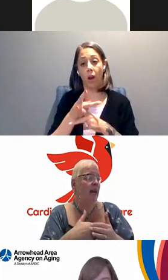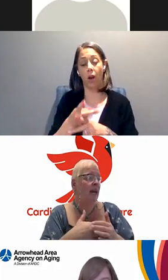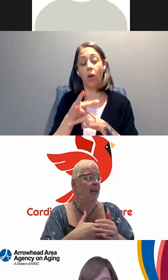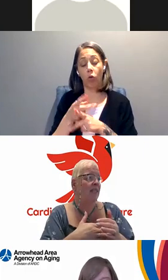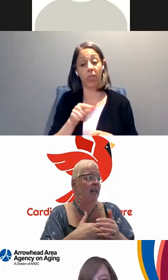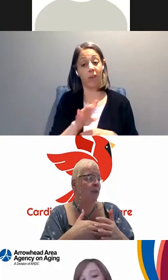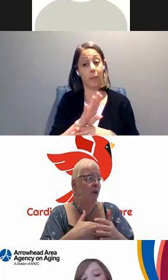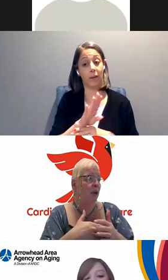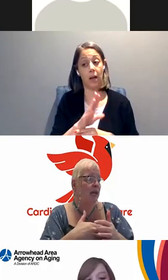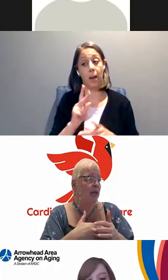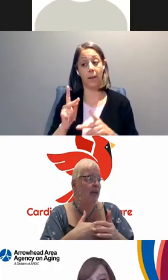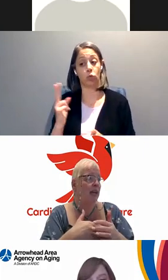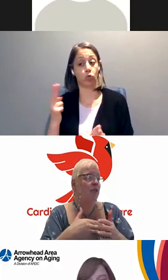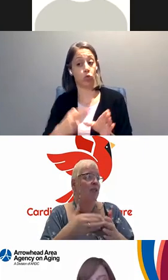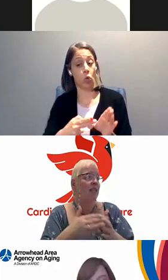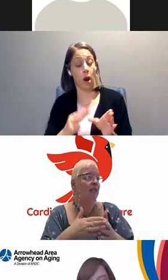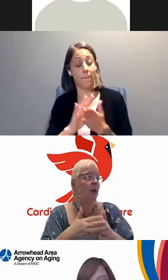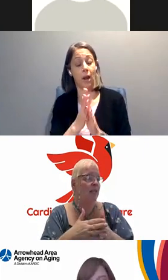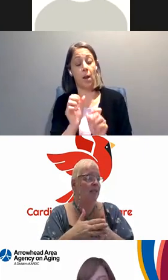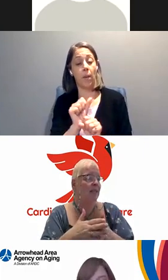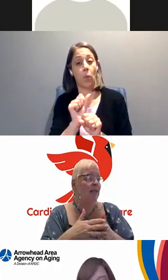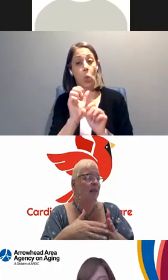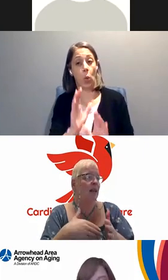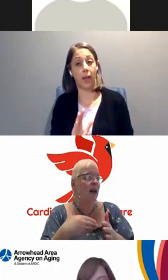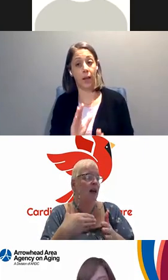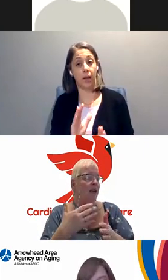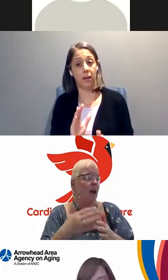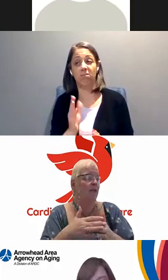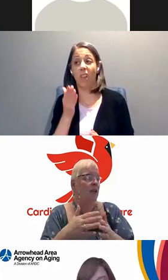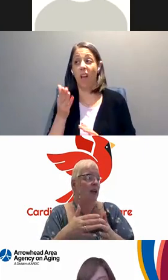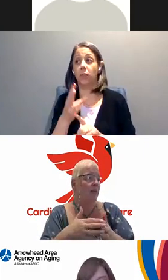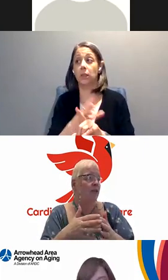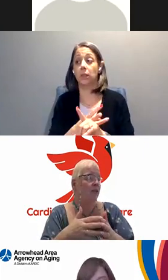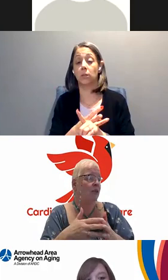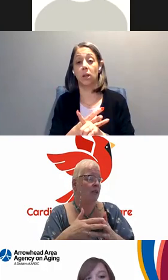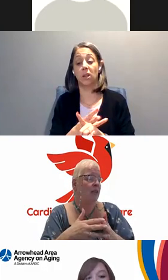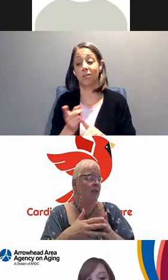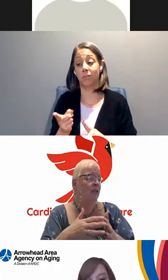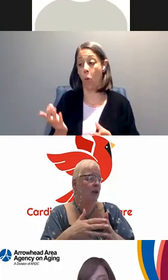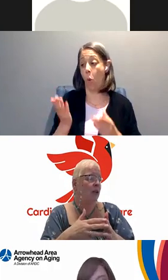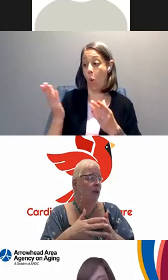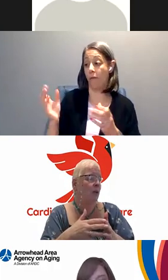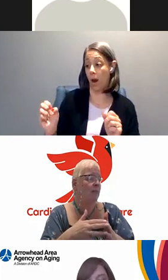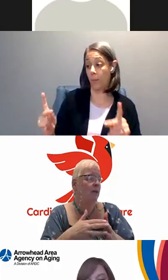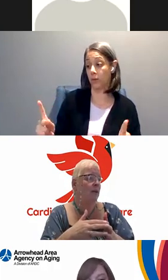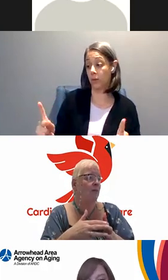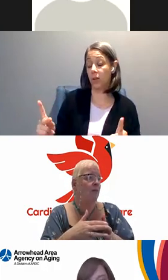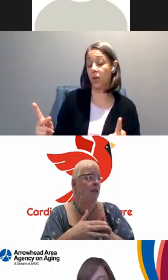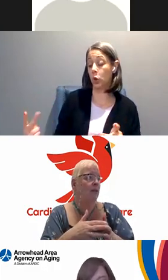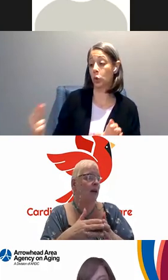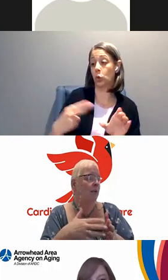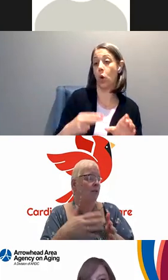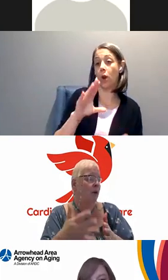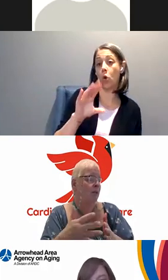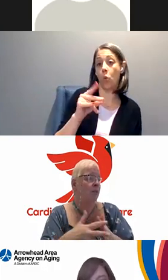join as an employee, and after 6 months, they're offered an opportunity to join the cooperative